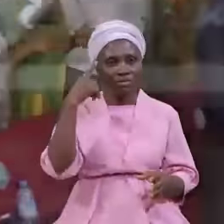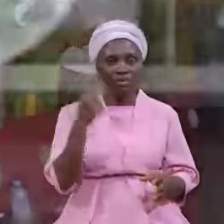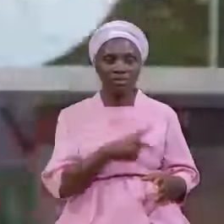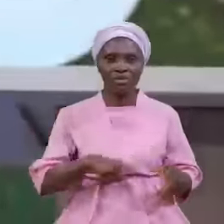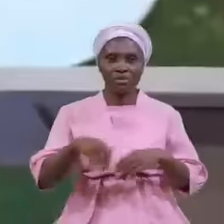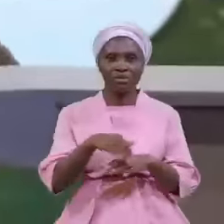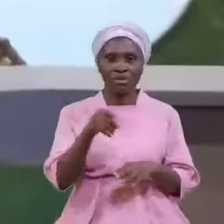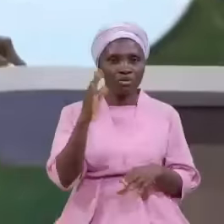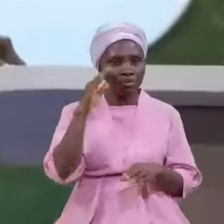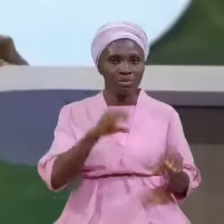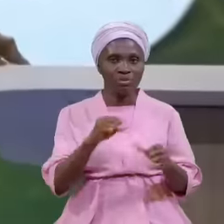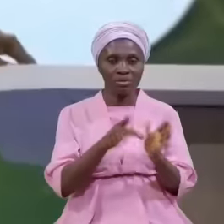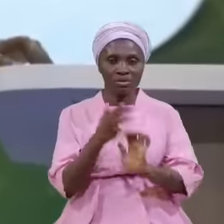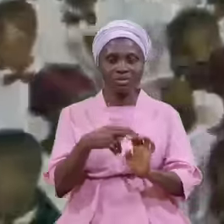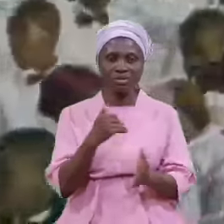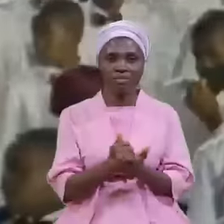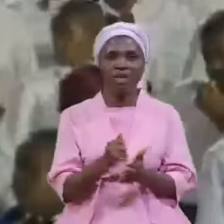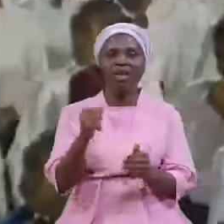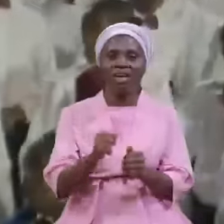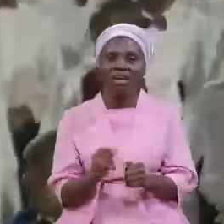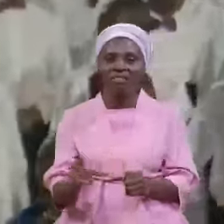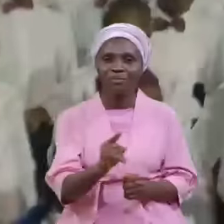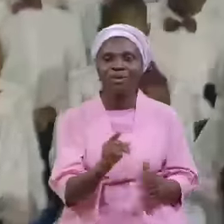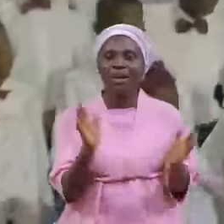Everybody praise the Lord.